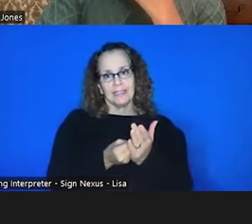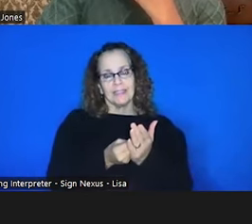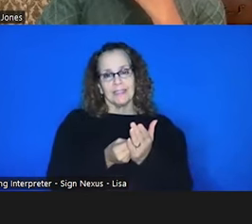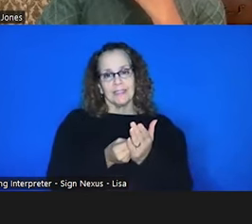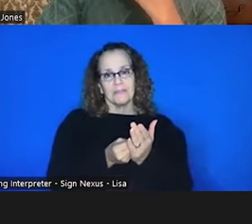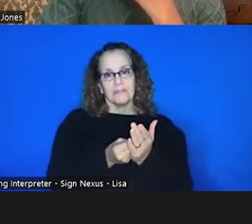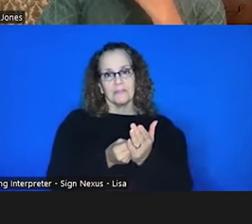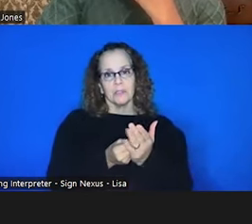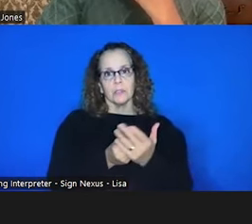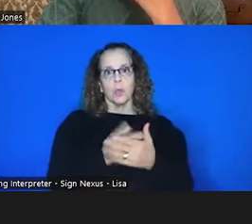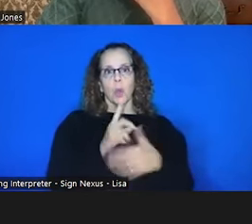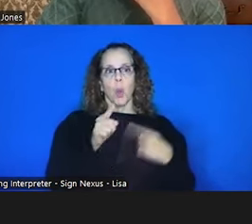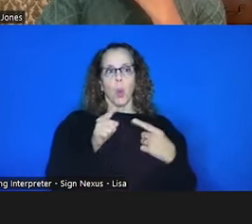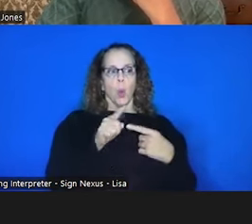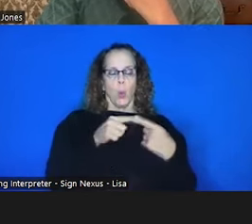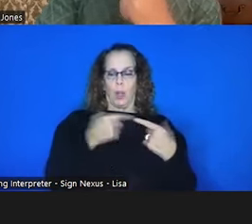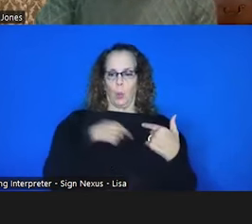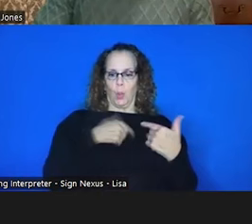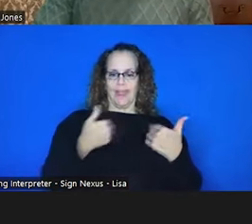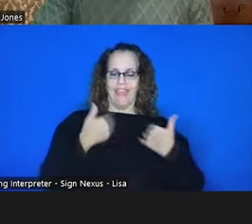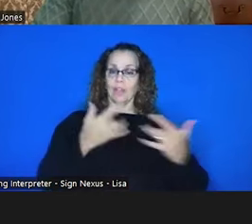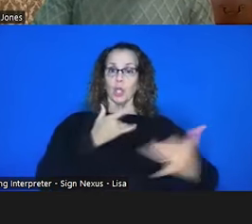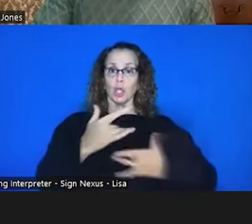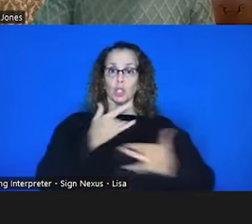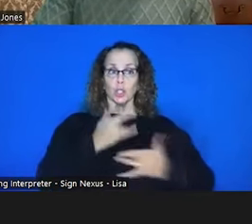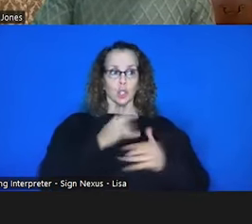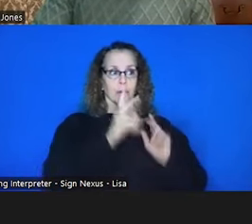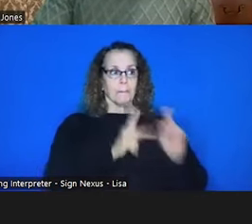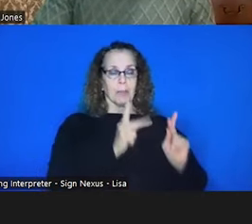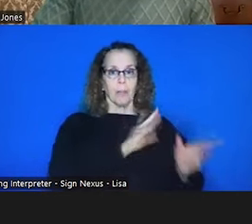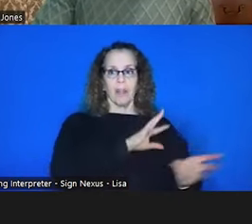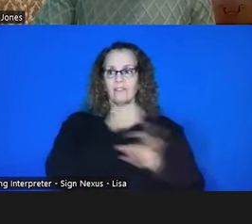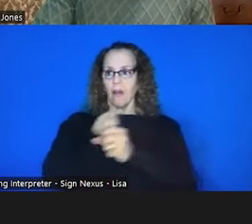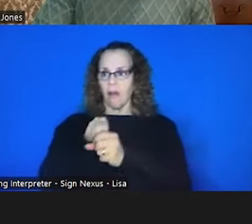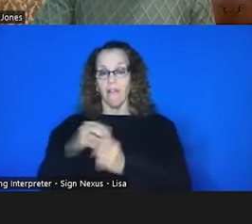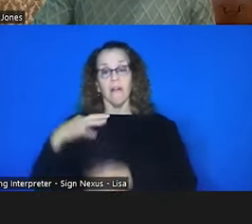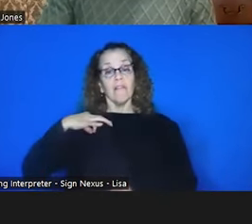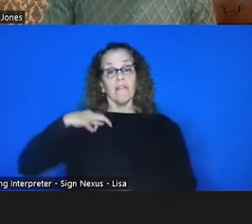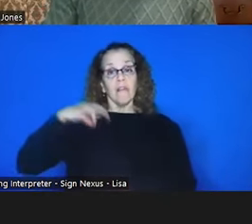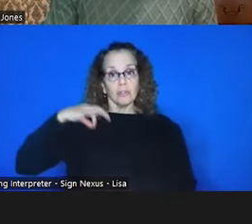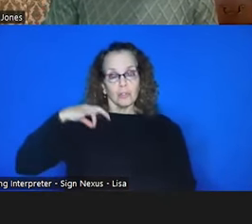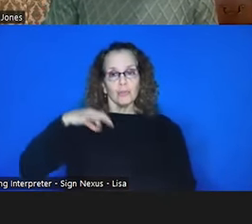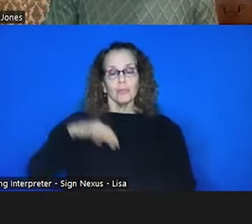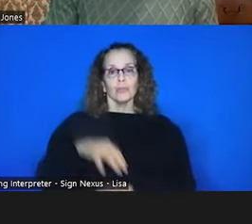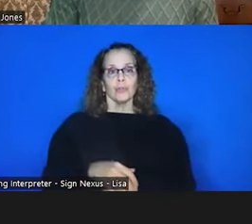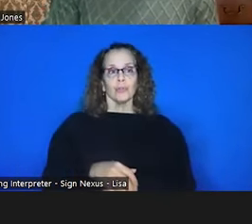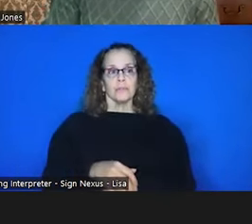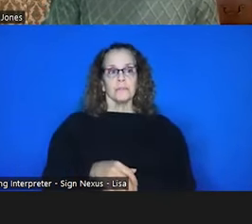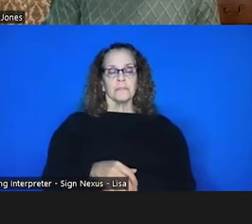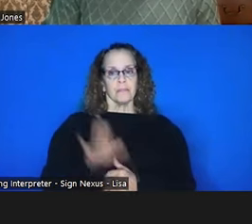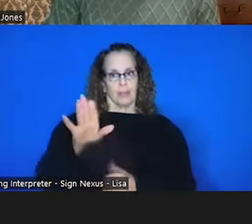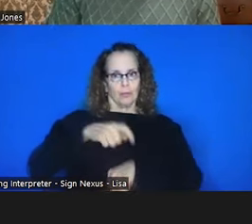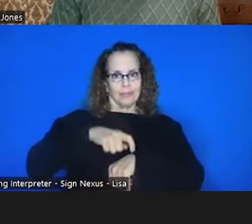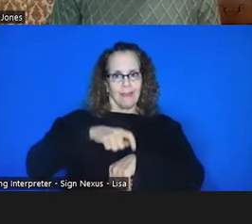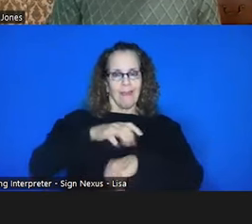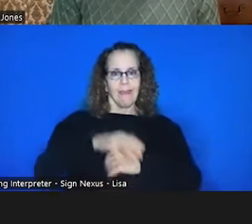concerned citizens involved in donating, volunteering their time, we're able to really mobilize our